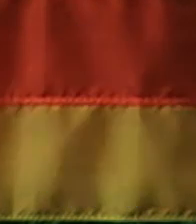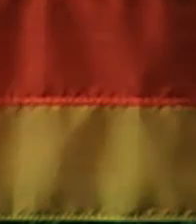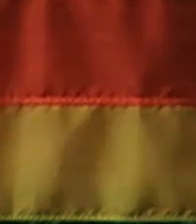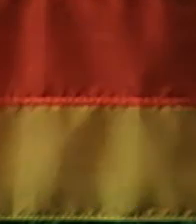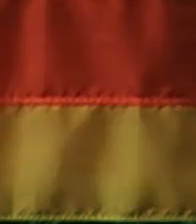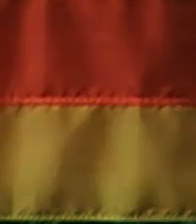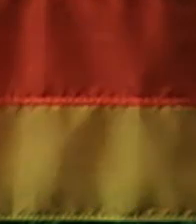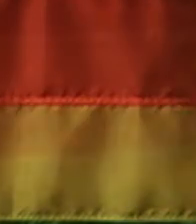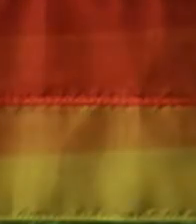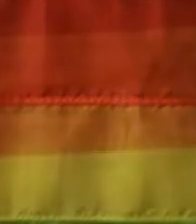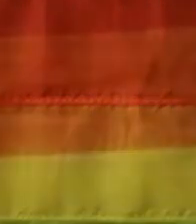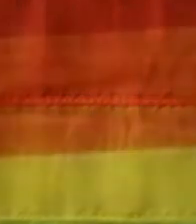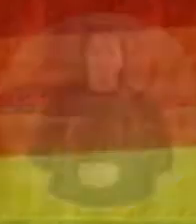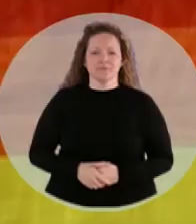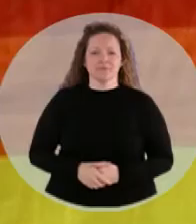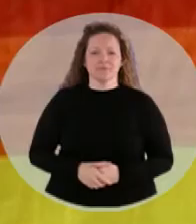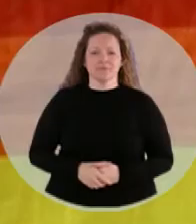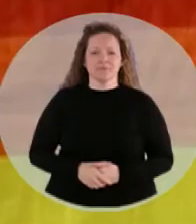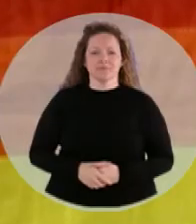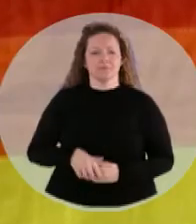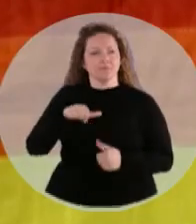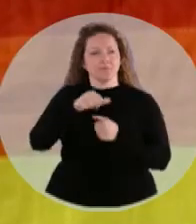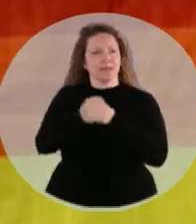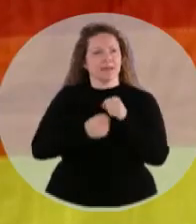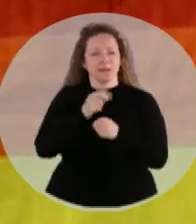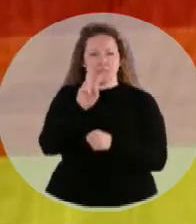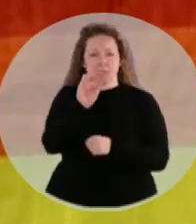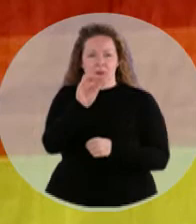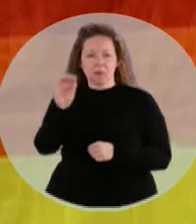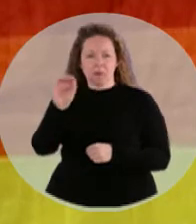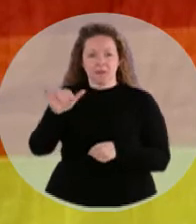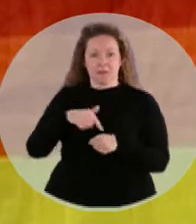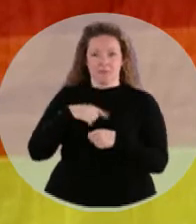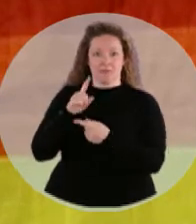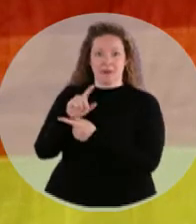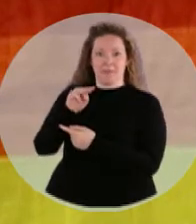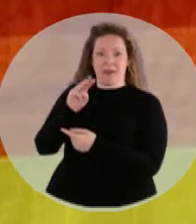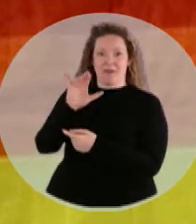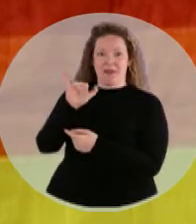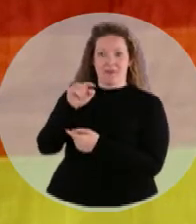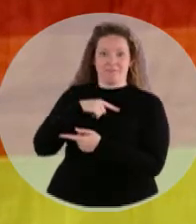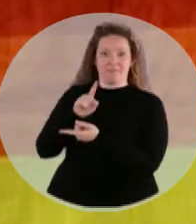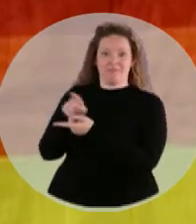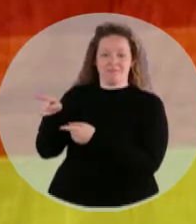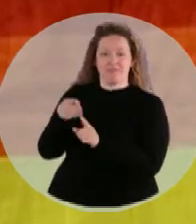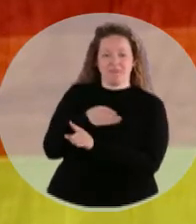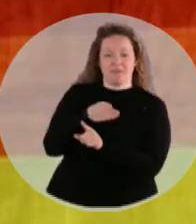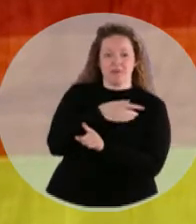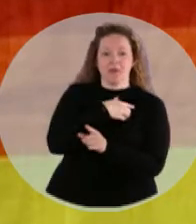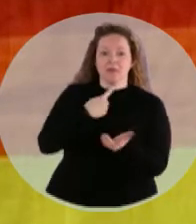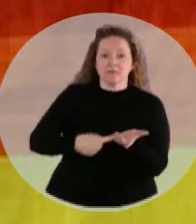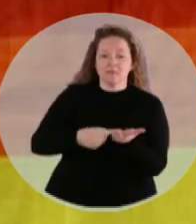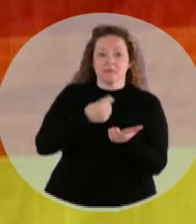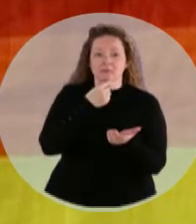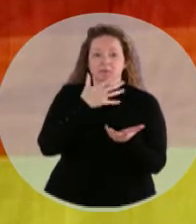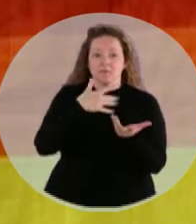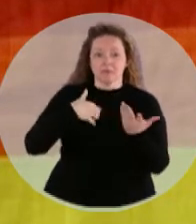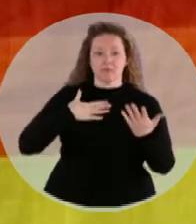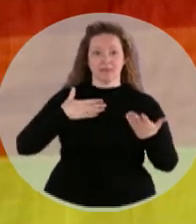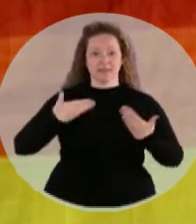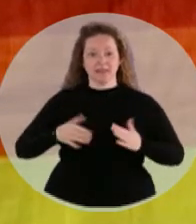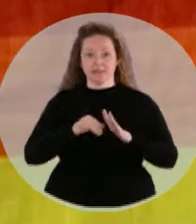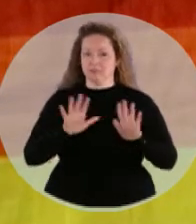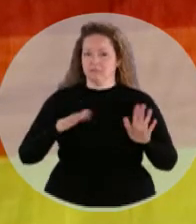I've come out now. Je dirais que c'était en 2000 quand j'ai rencontré Myriam que j'ai sorti du blackout. Avant, je